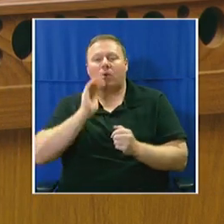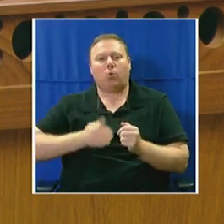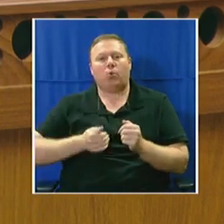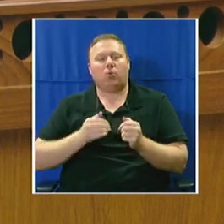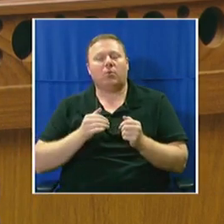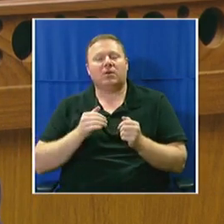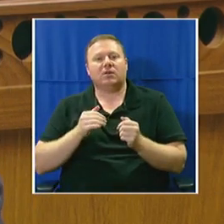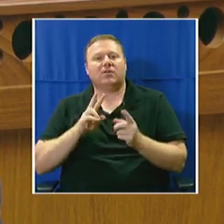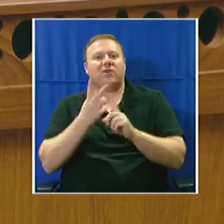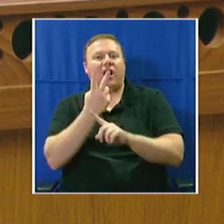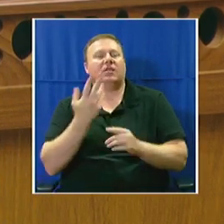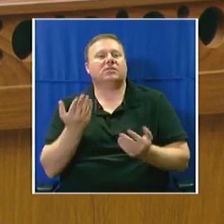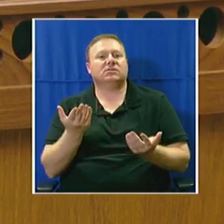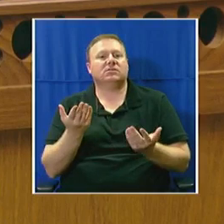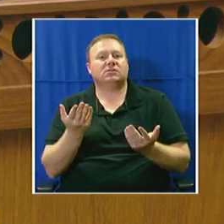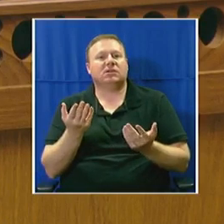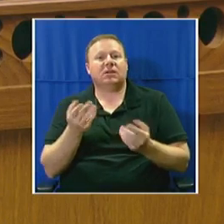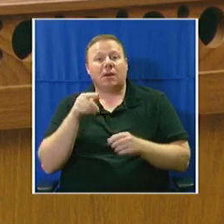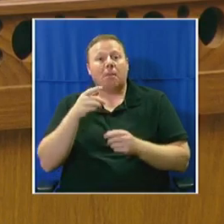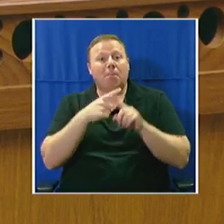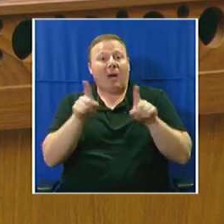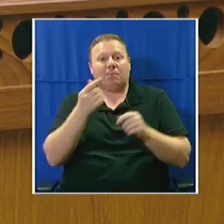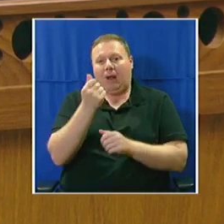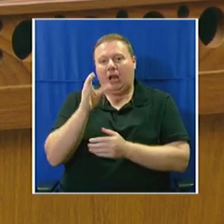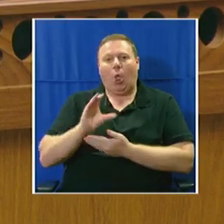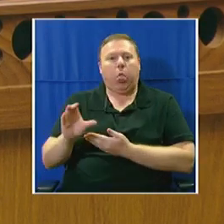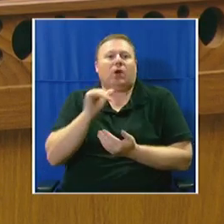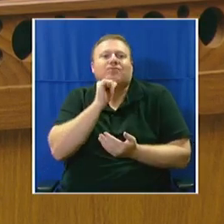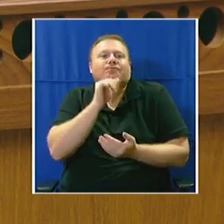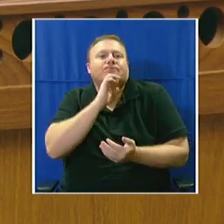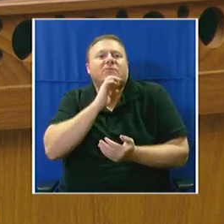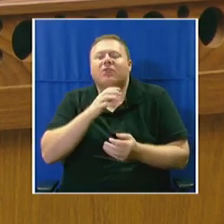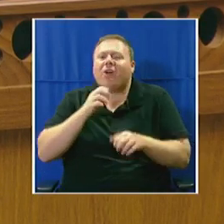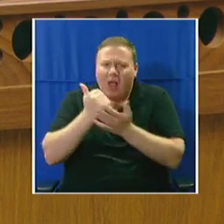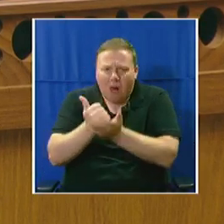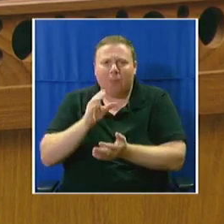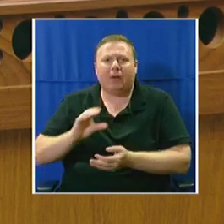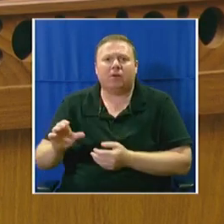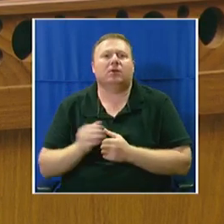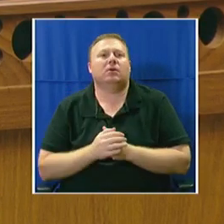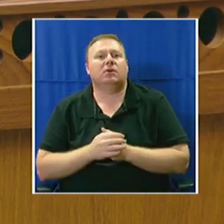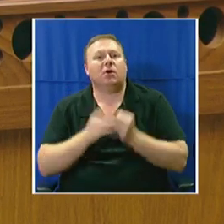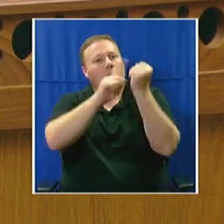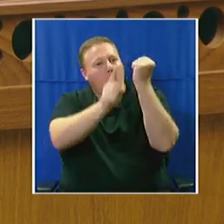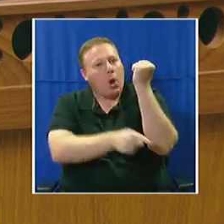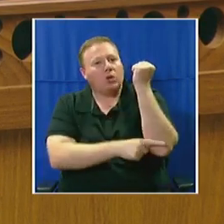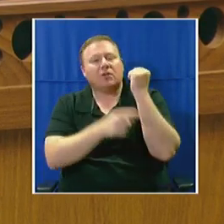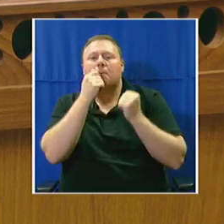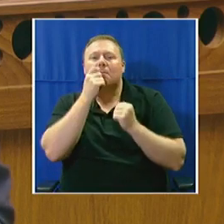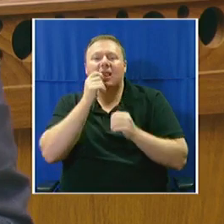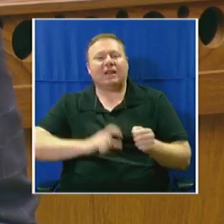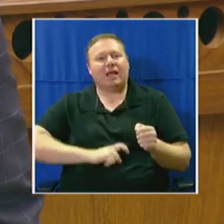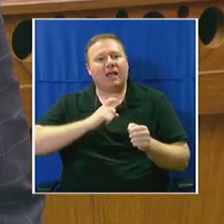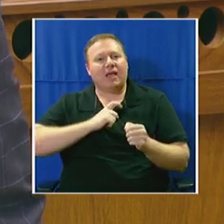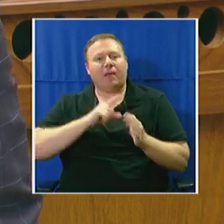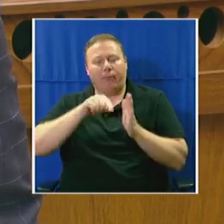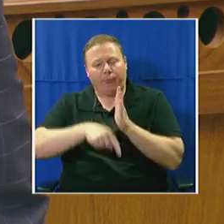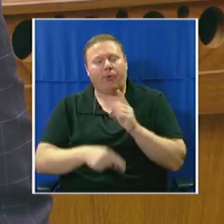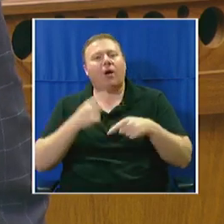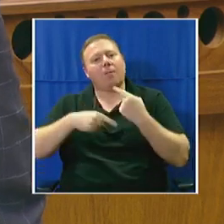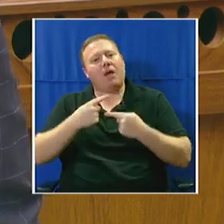in the Devil's Playground it is NOS in many instances that pick up the slack of government in dealing with gender based